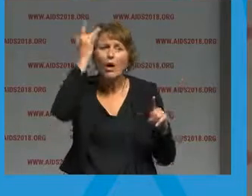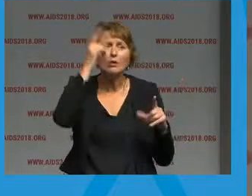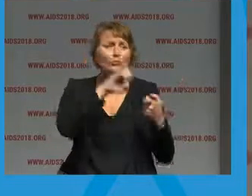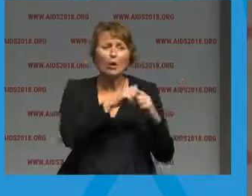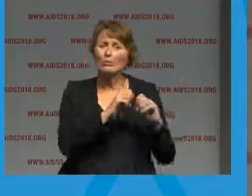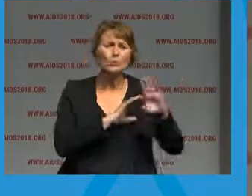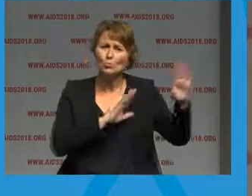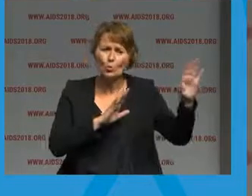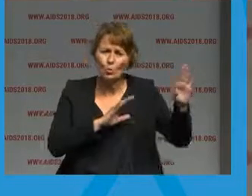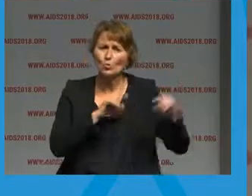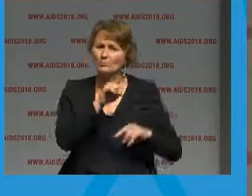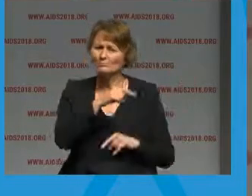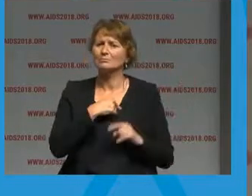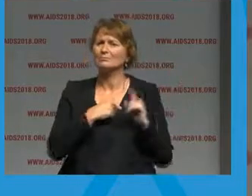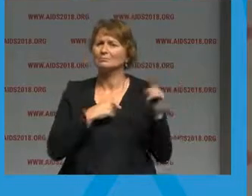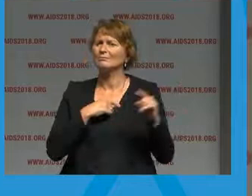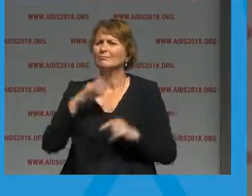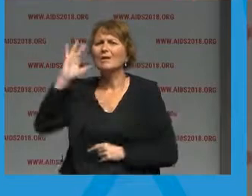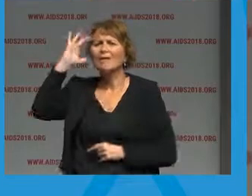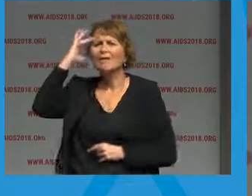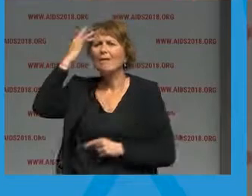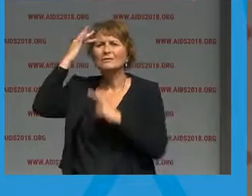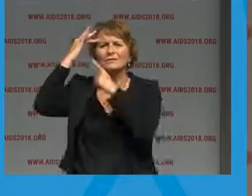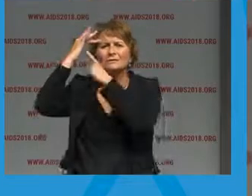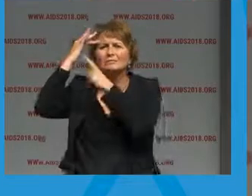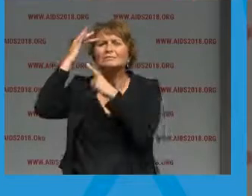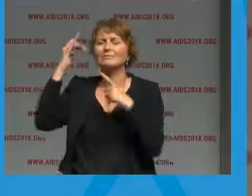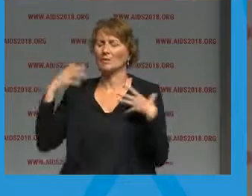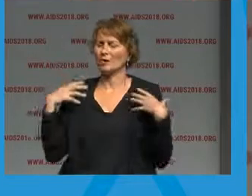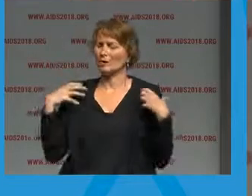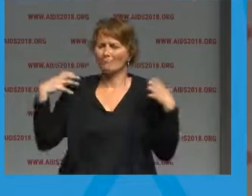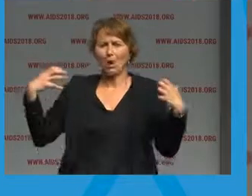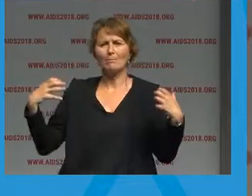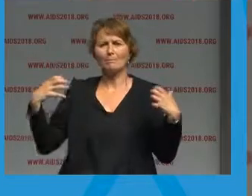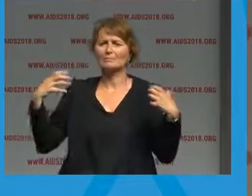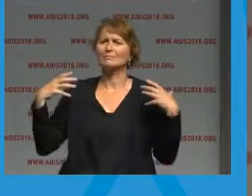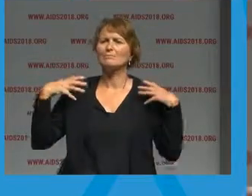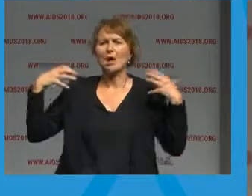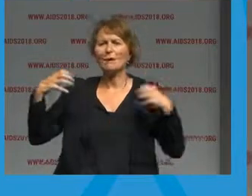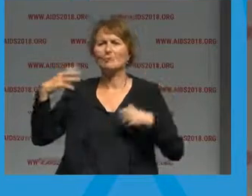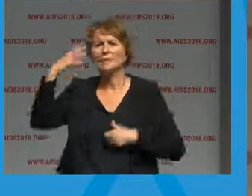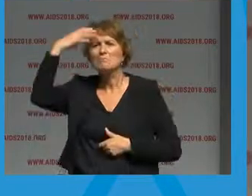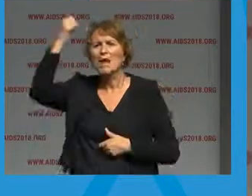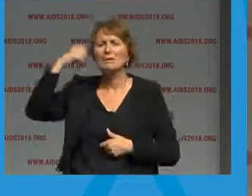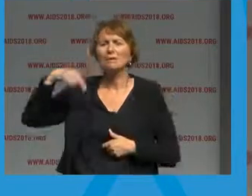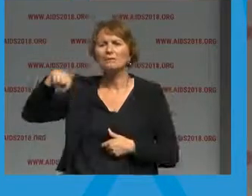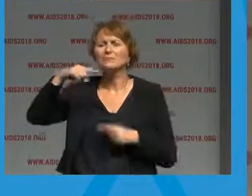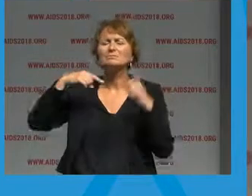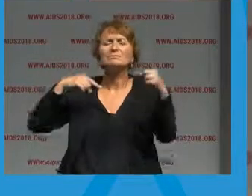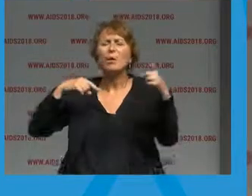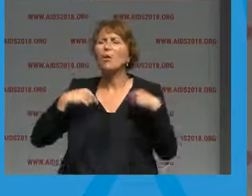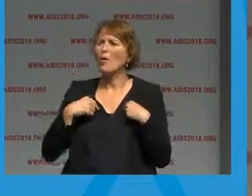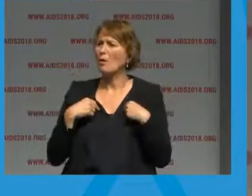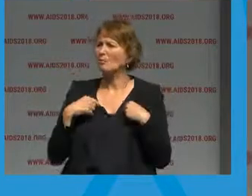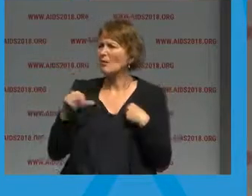was a problem of the culture of public health that set standards too low for other people.